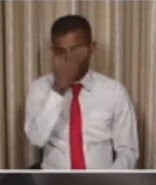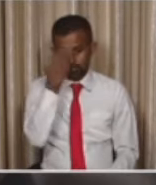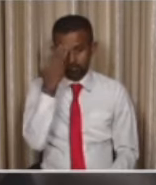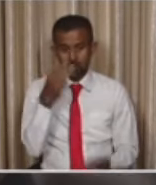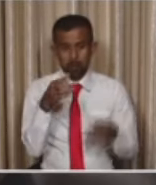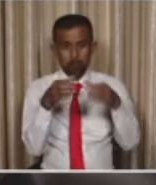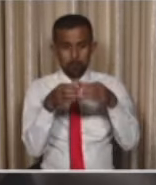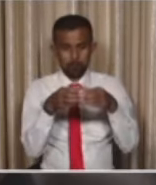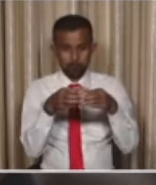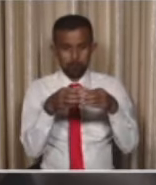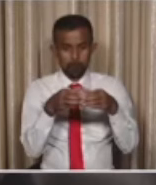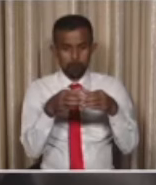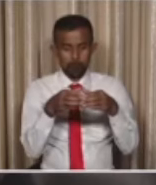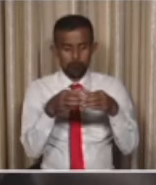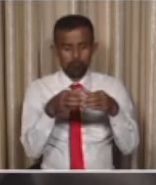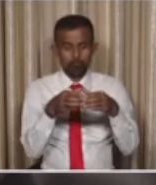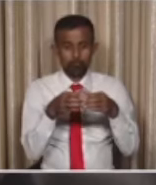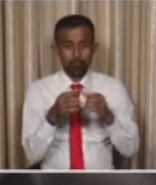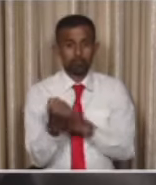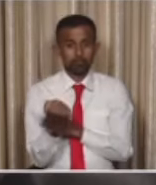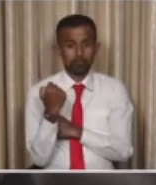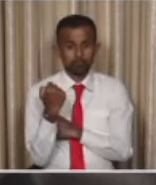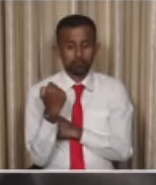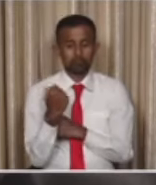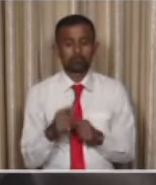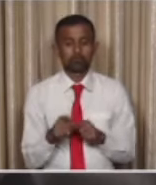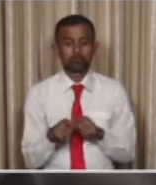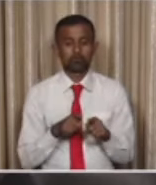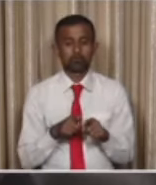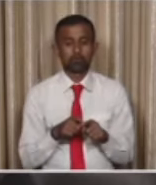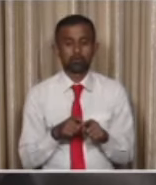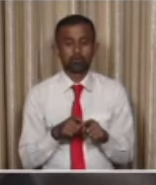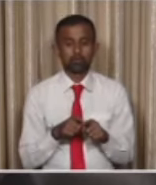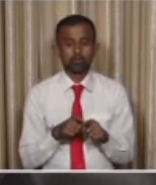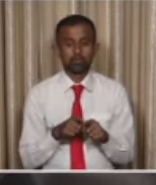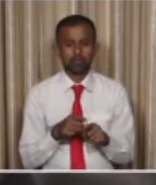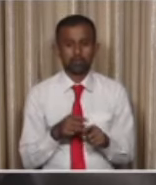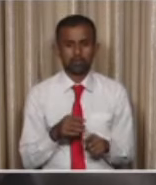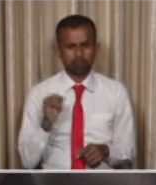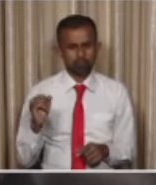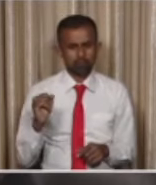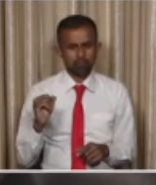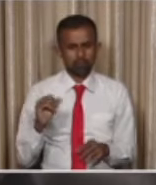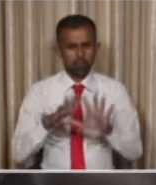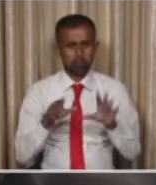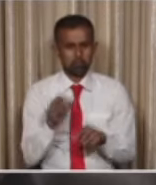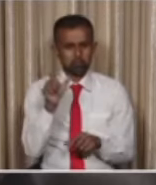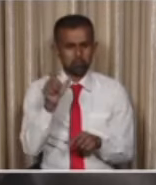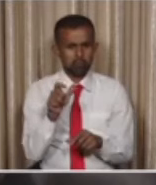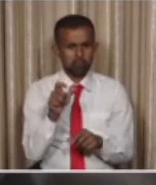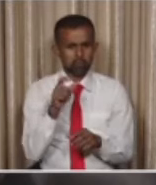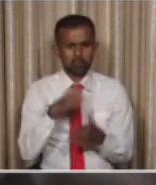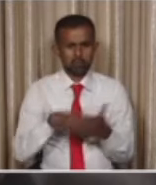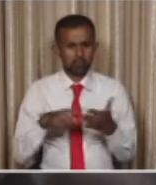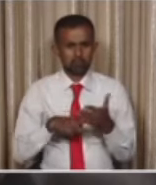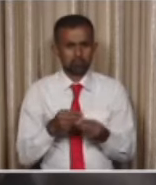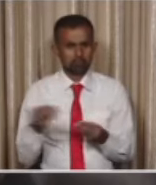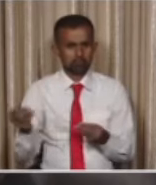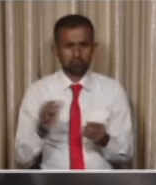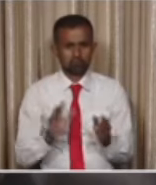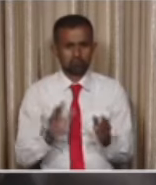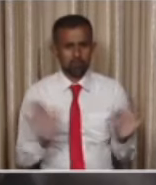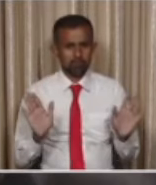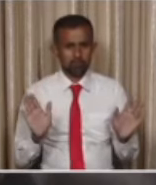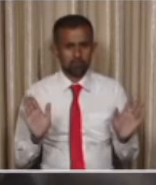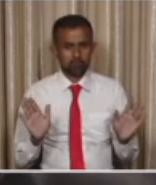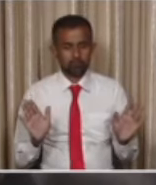support the so-called Tamil Common Candidate. We are being branded traitors, we are being